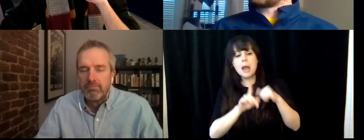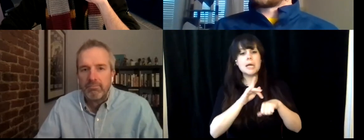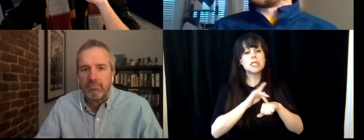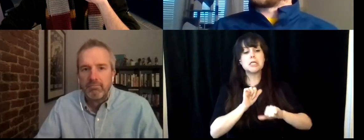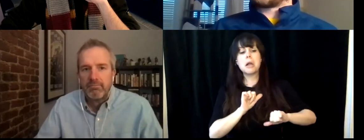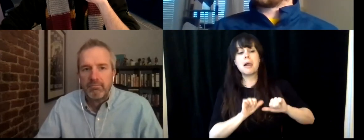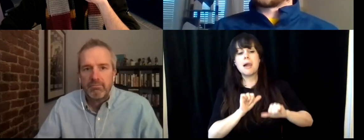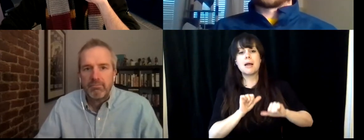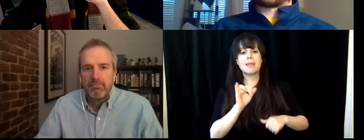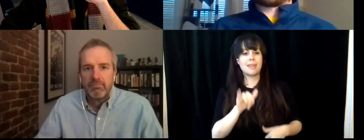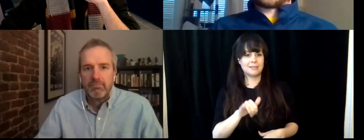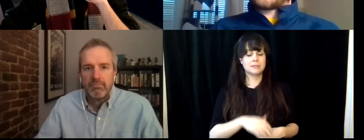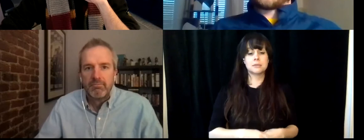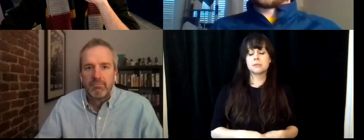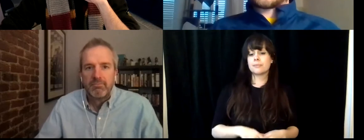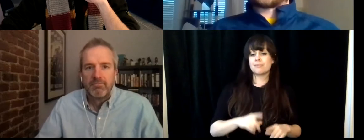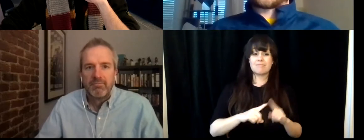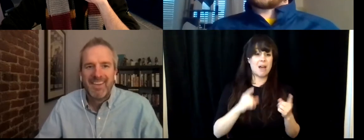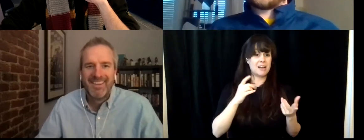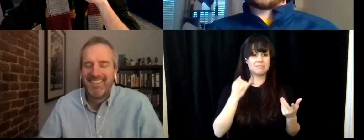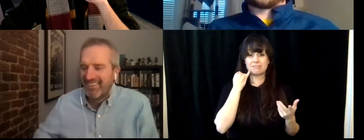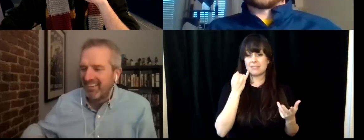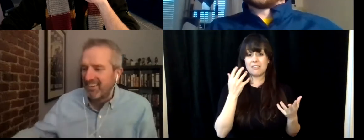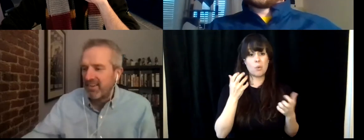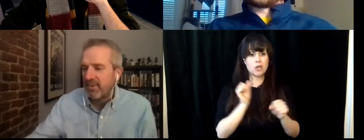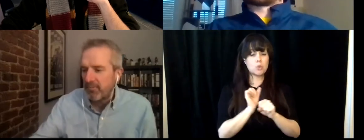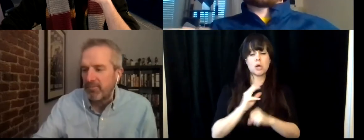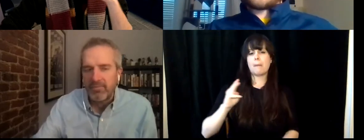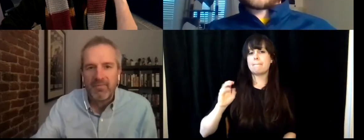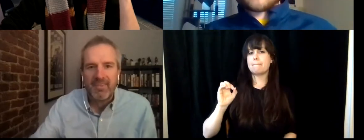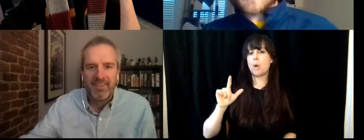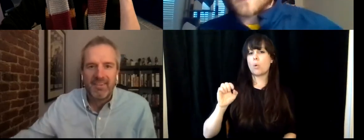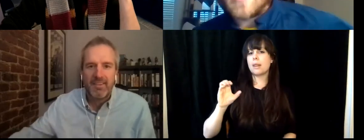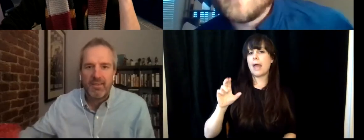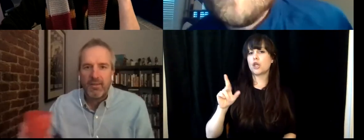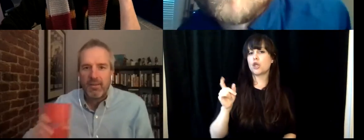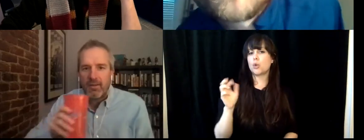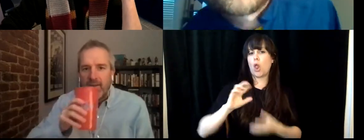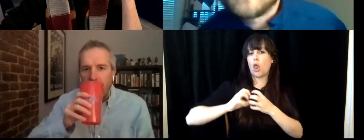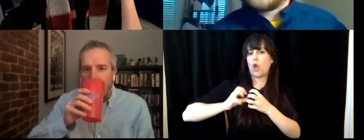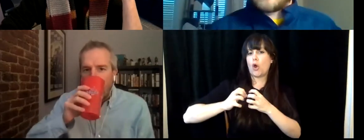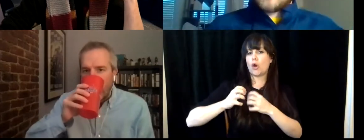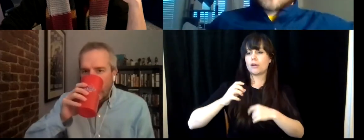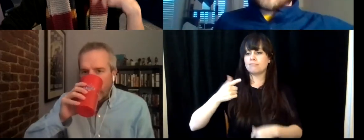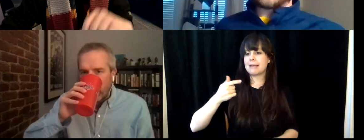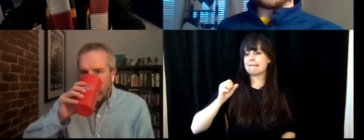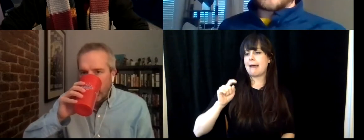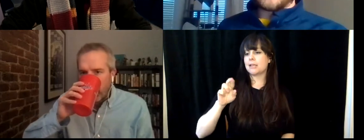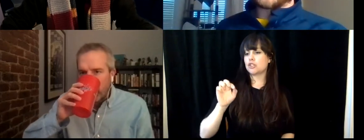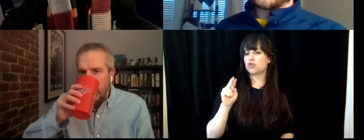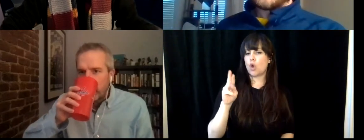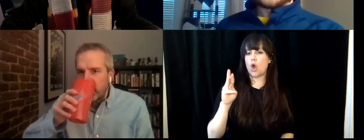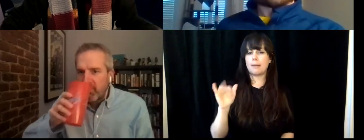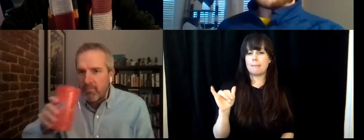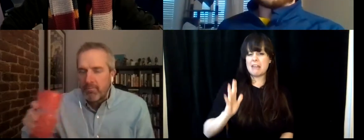By and large, unless you want to work in like molecular gastronomy or like a very fancy restaurant in New York or LA or something of that